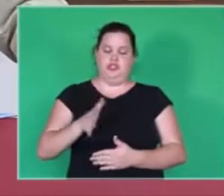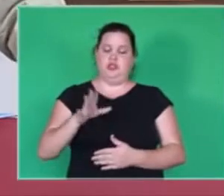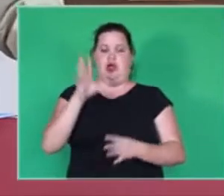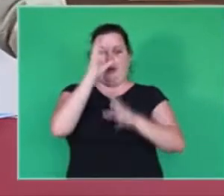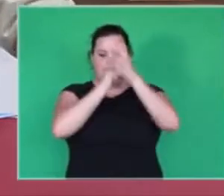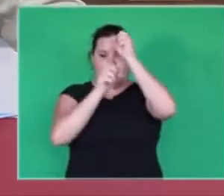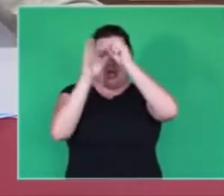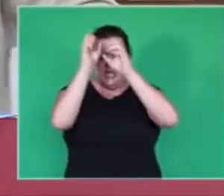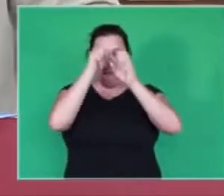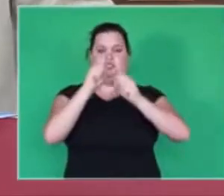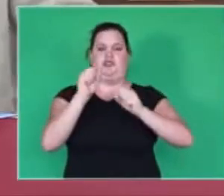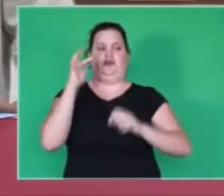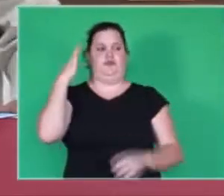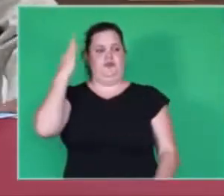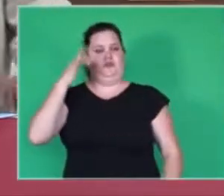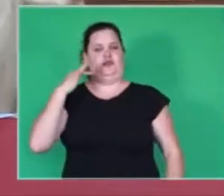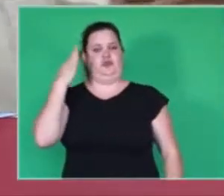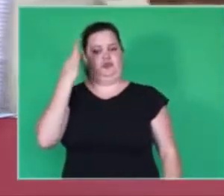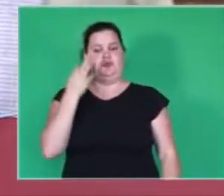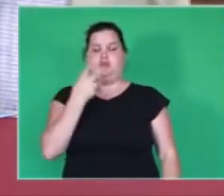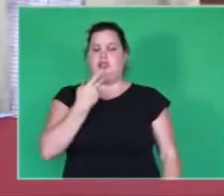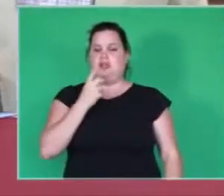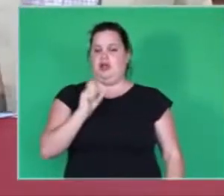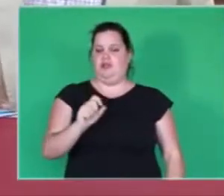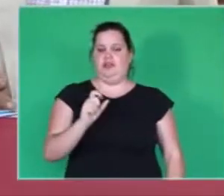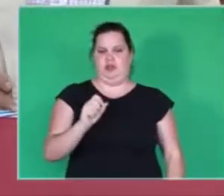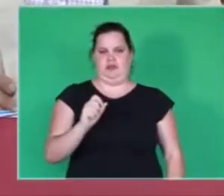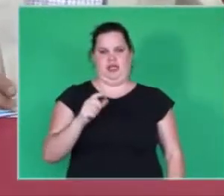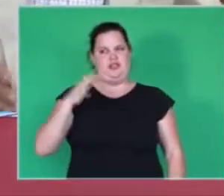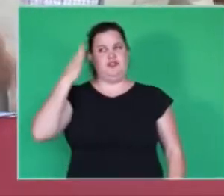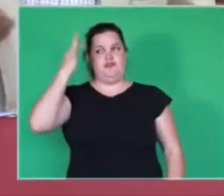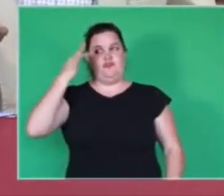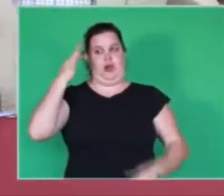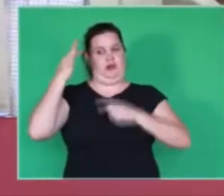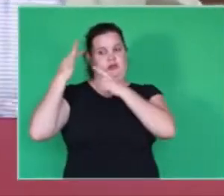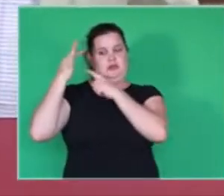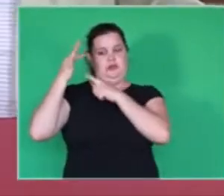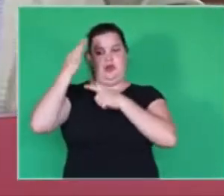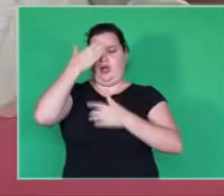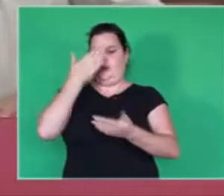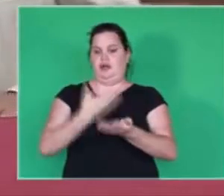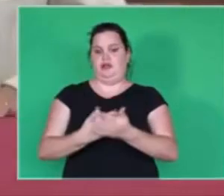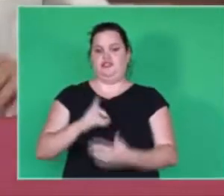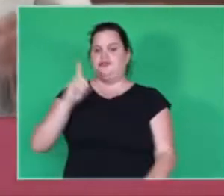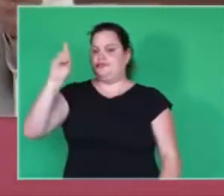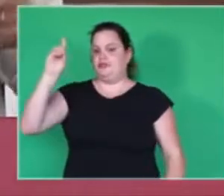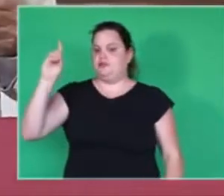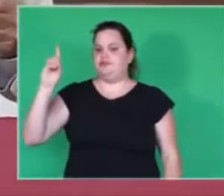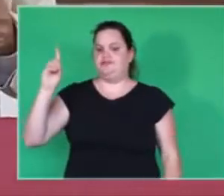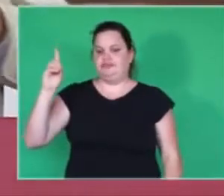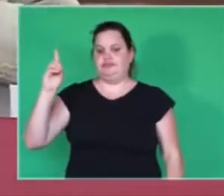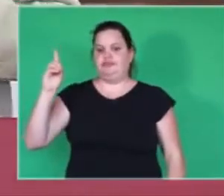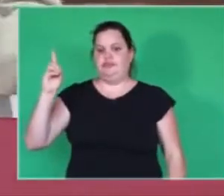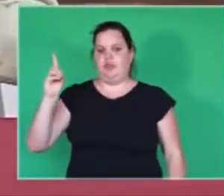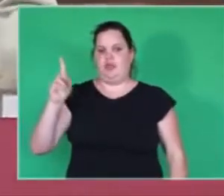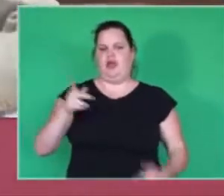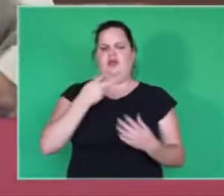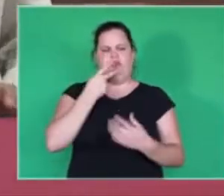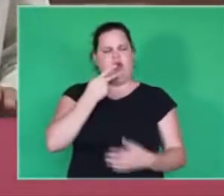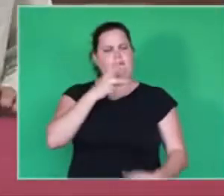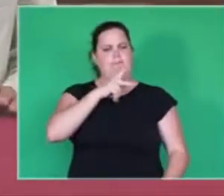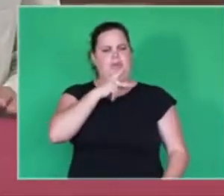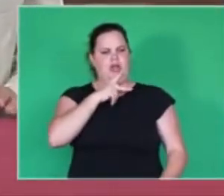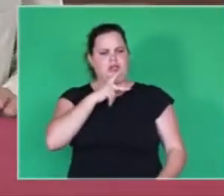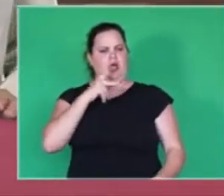8 and 9 years old, they're learning about philosophy, and they say that the philosophers believe in God. And they even say that Plato